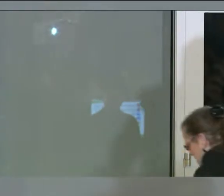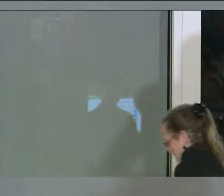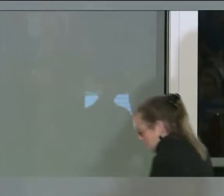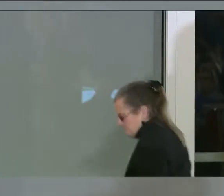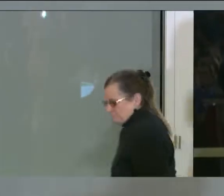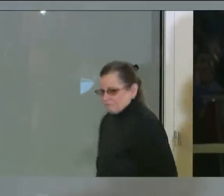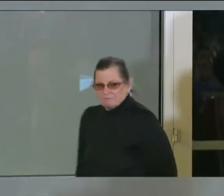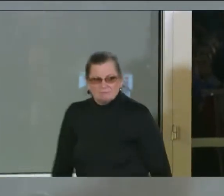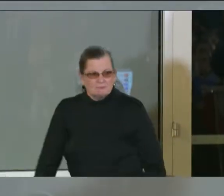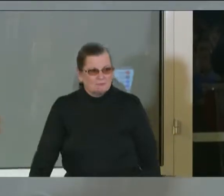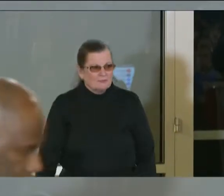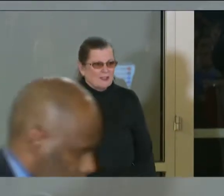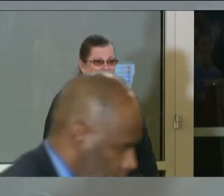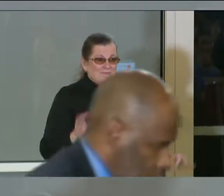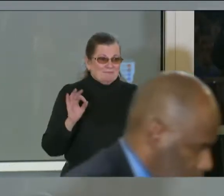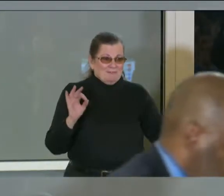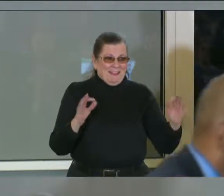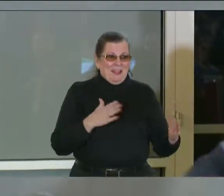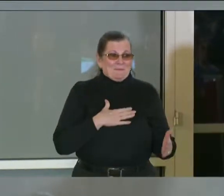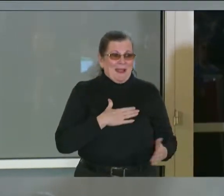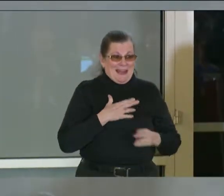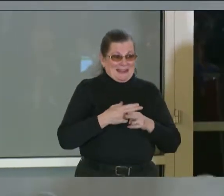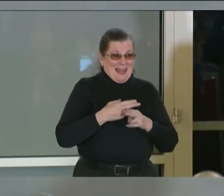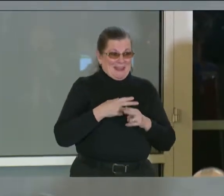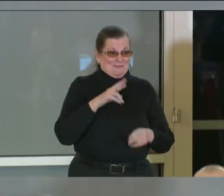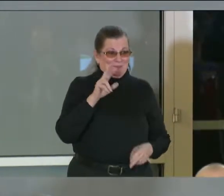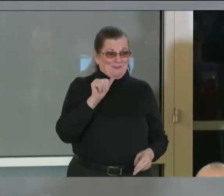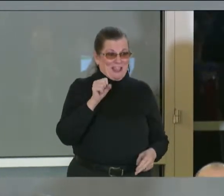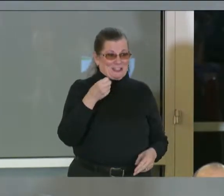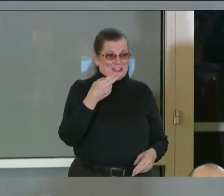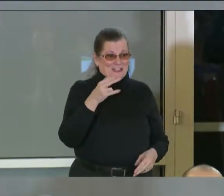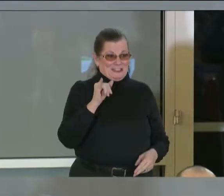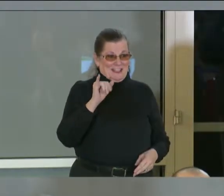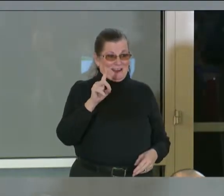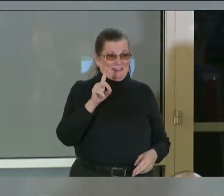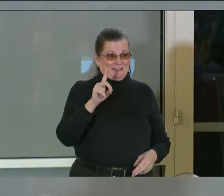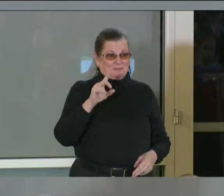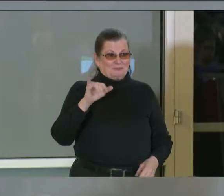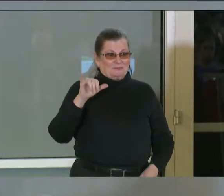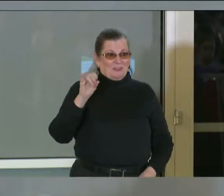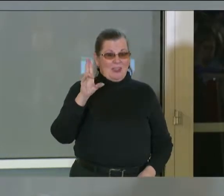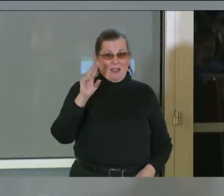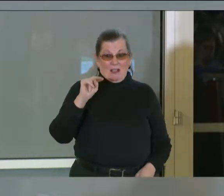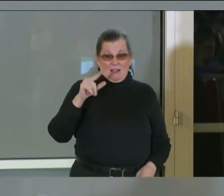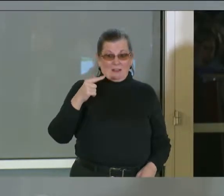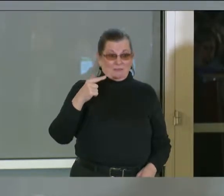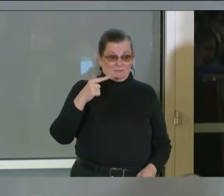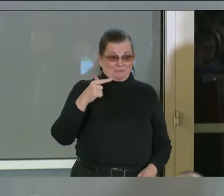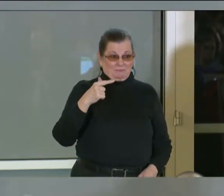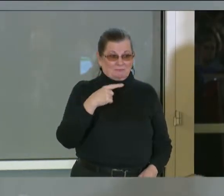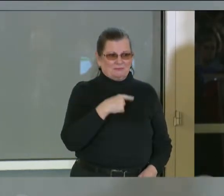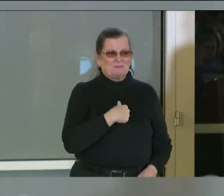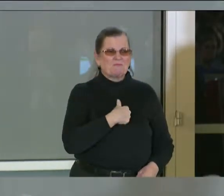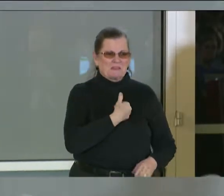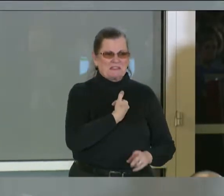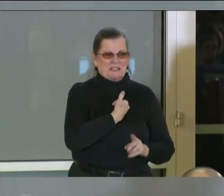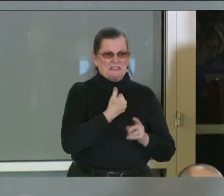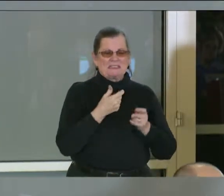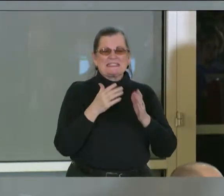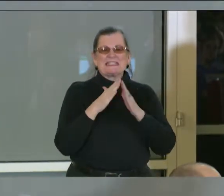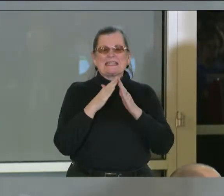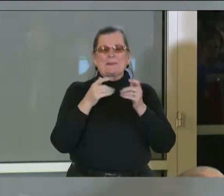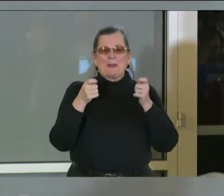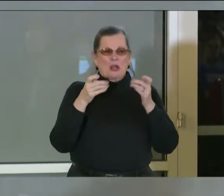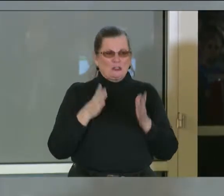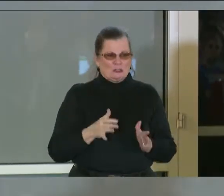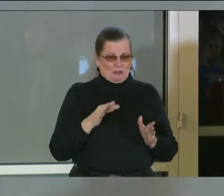Thank you, Jenny, and good evening. I am Rashad Young, the City Administrator for the District of Columbia. $14 billion is a lot of money, and the